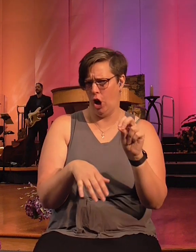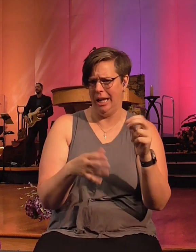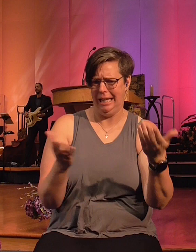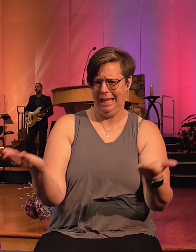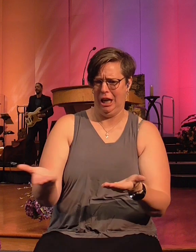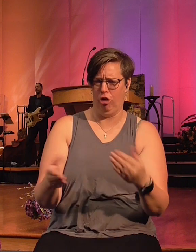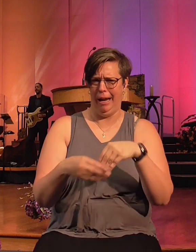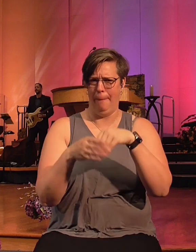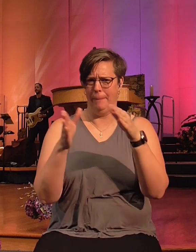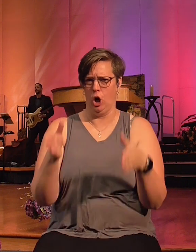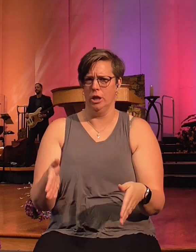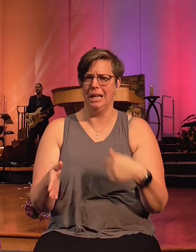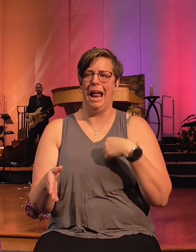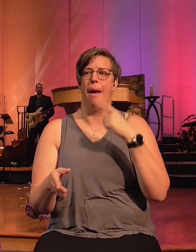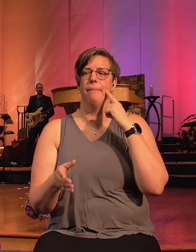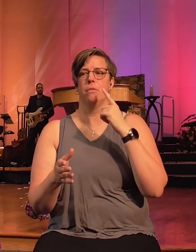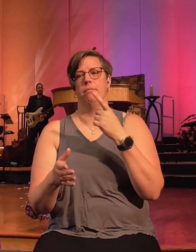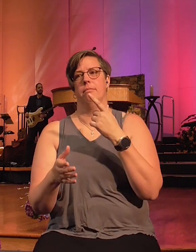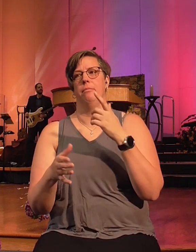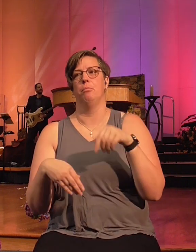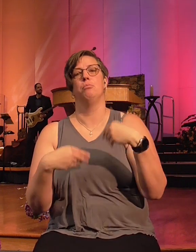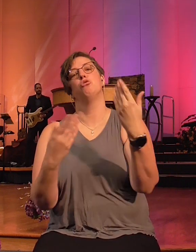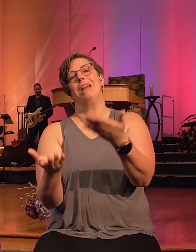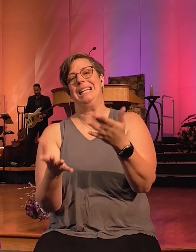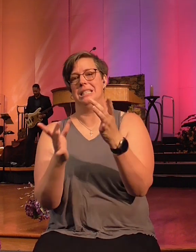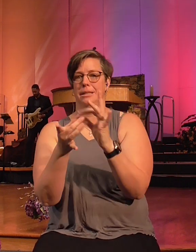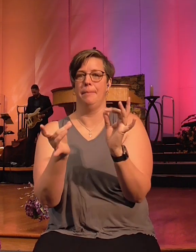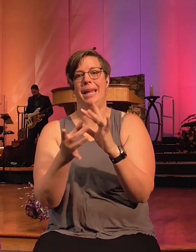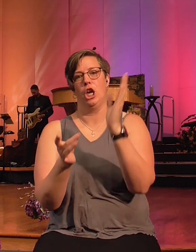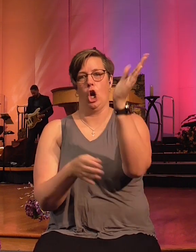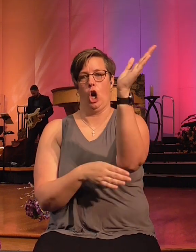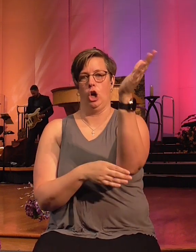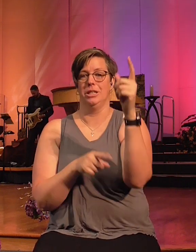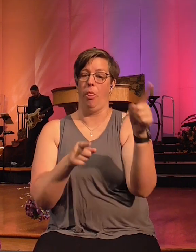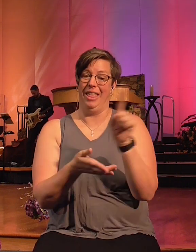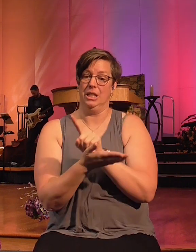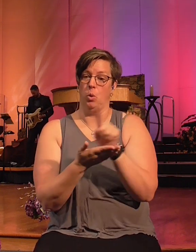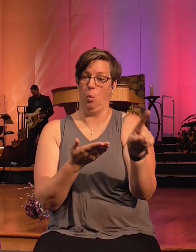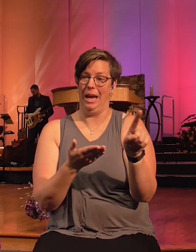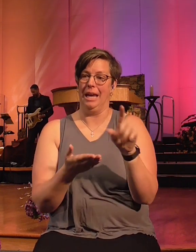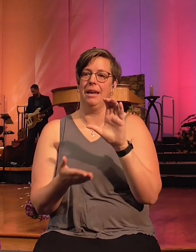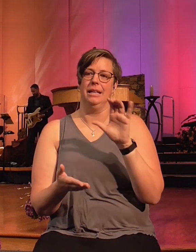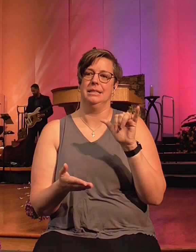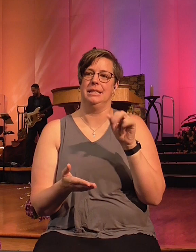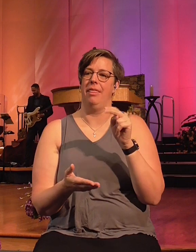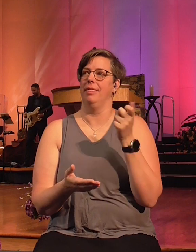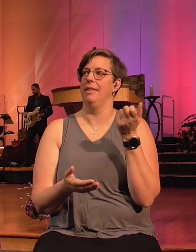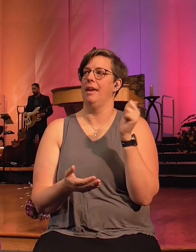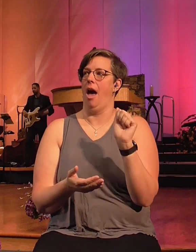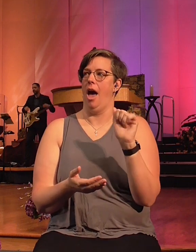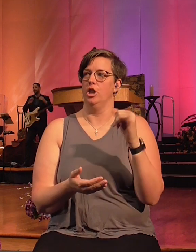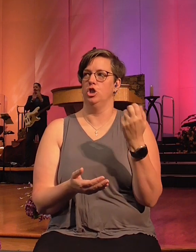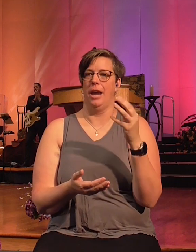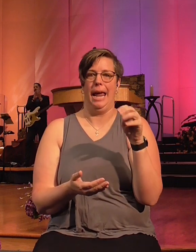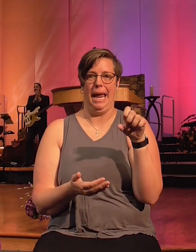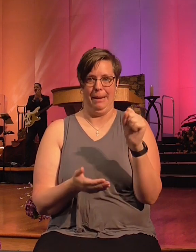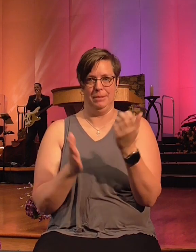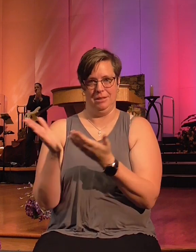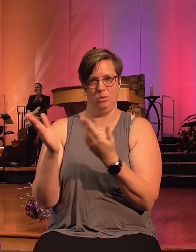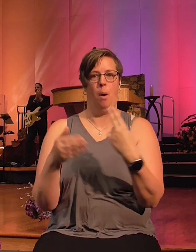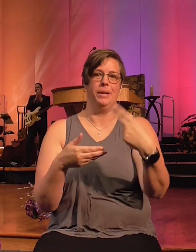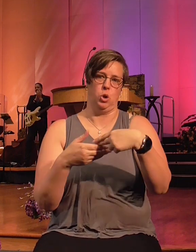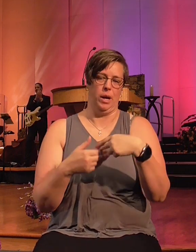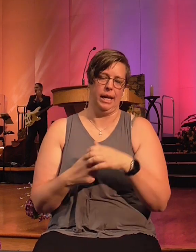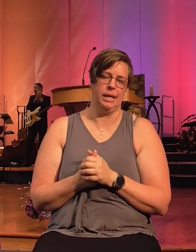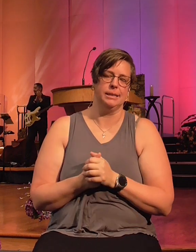powerful speakers to present at those gatherings. And this week, is Reverend Cynthia James. So join us.